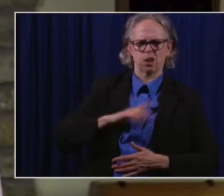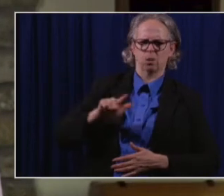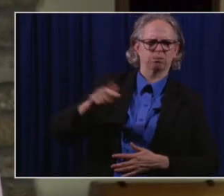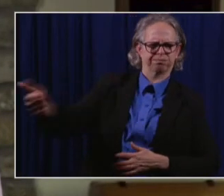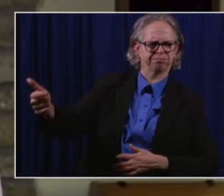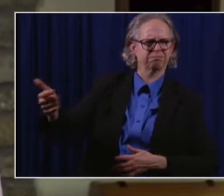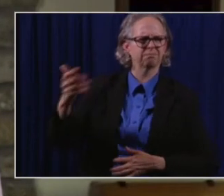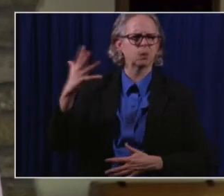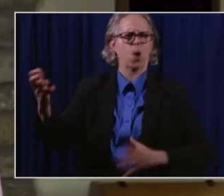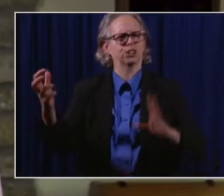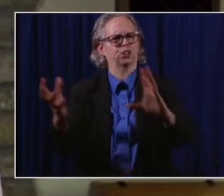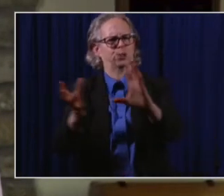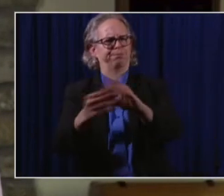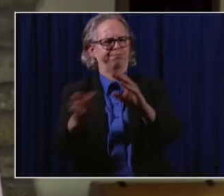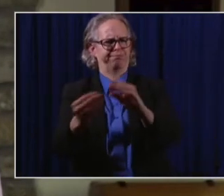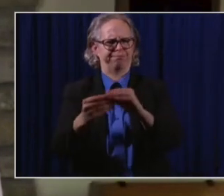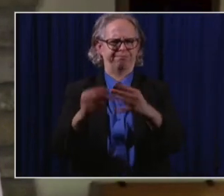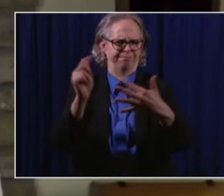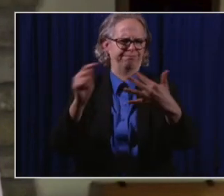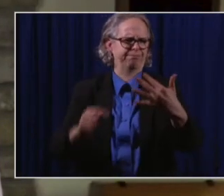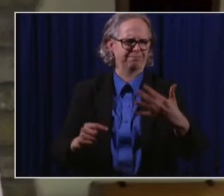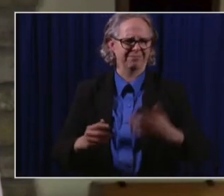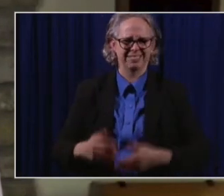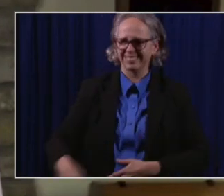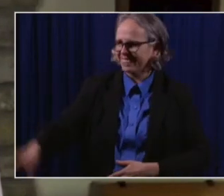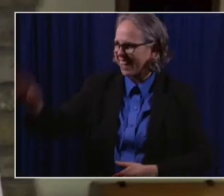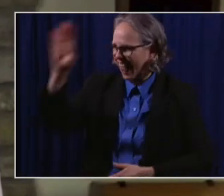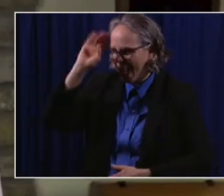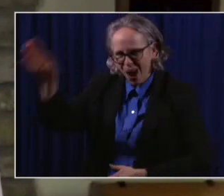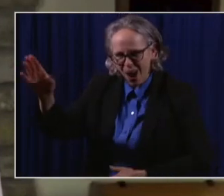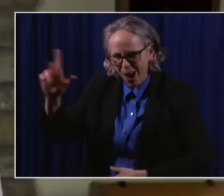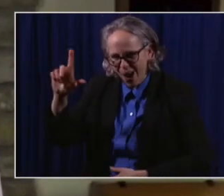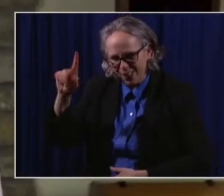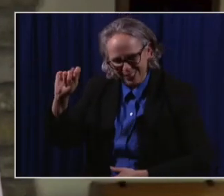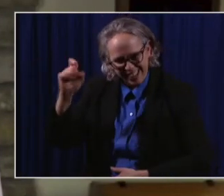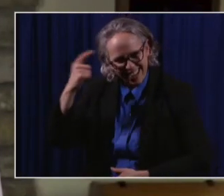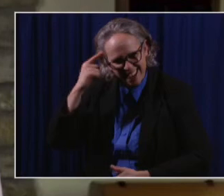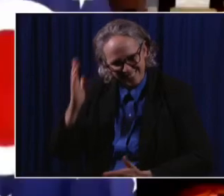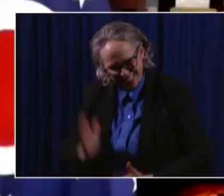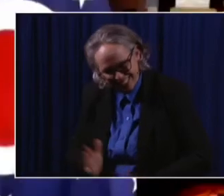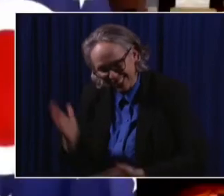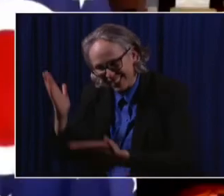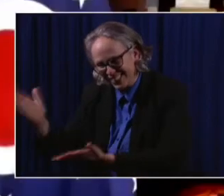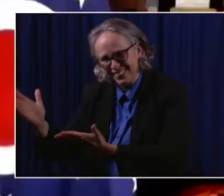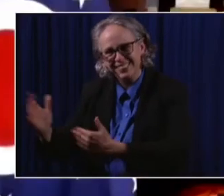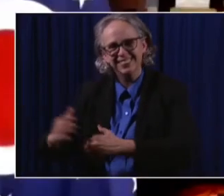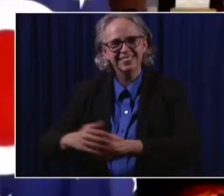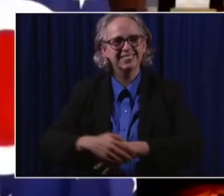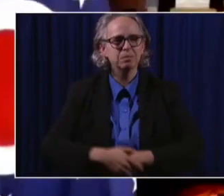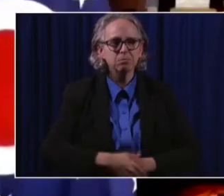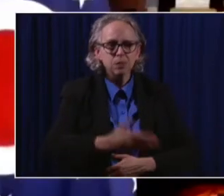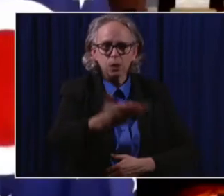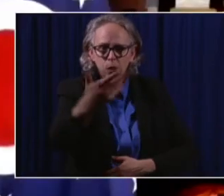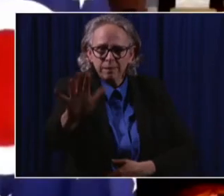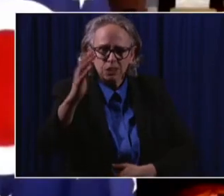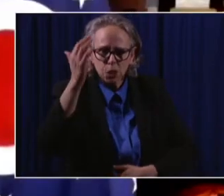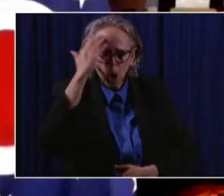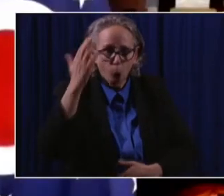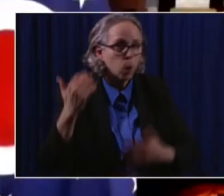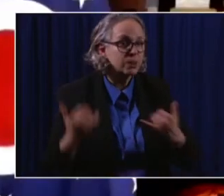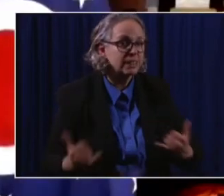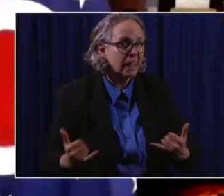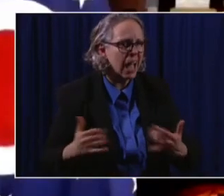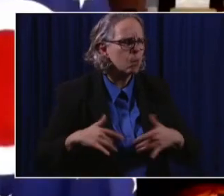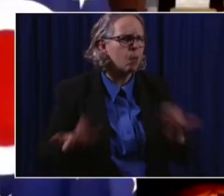John? Hi, Governor. Yes, because everybody knows what today is. Today is the last day